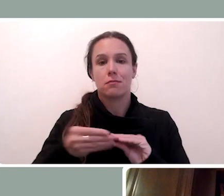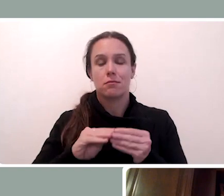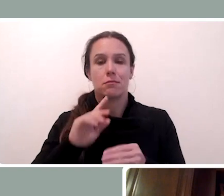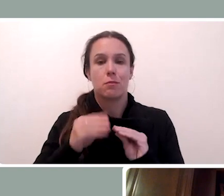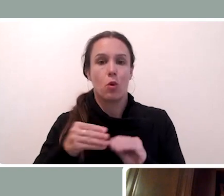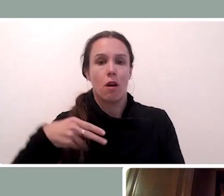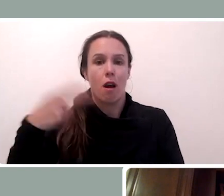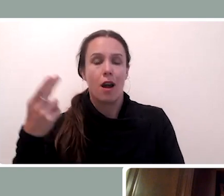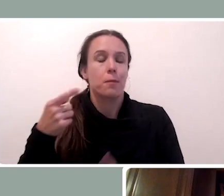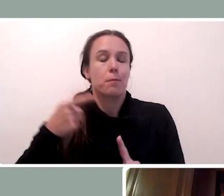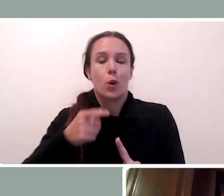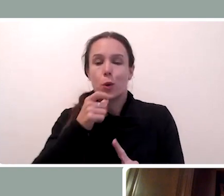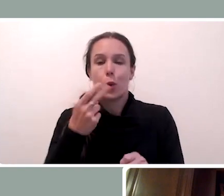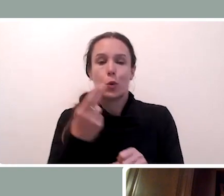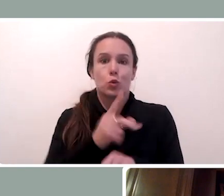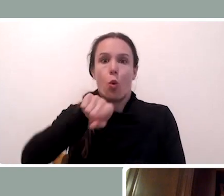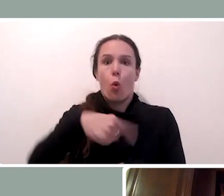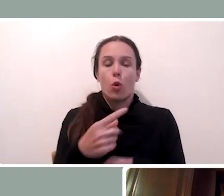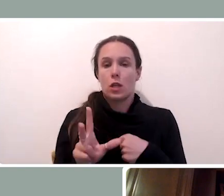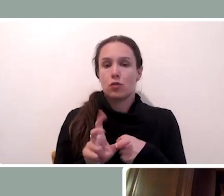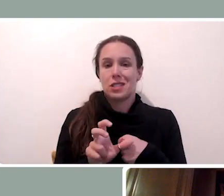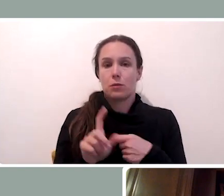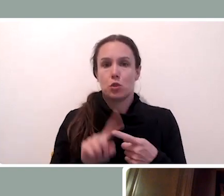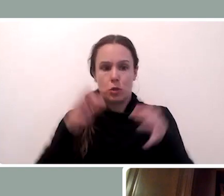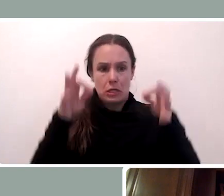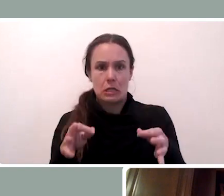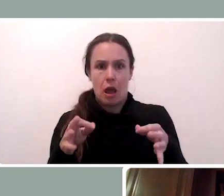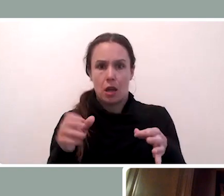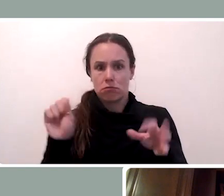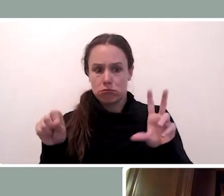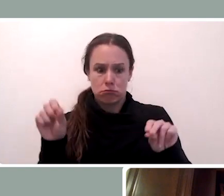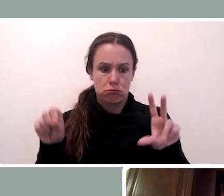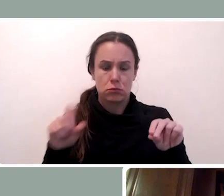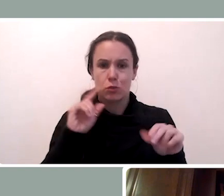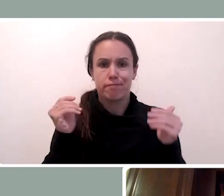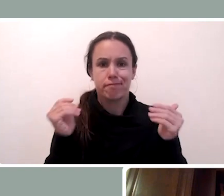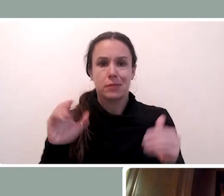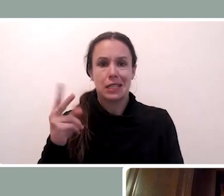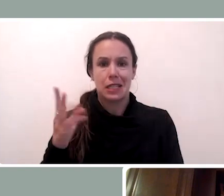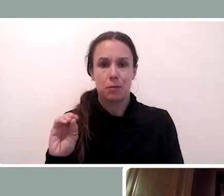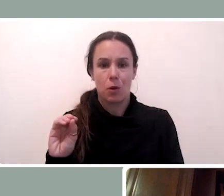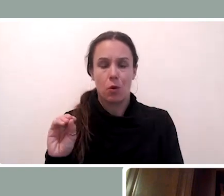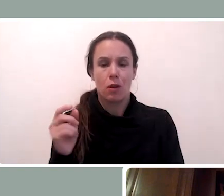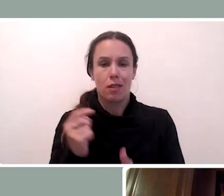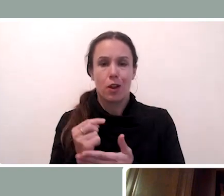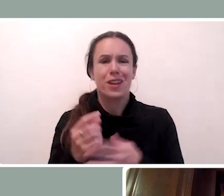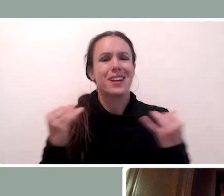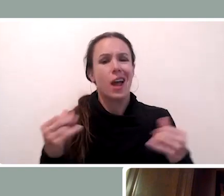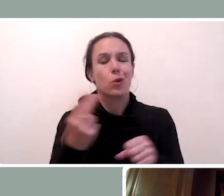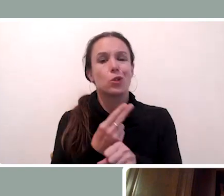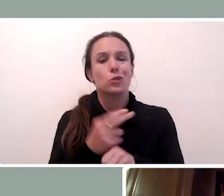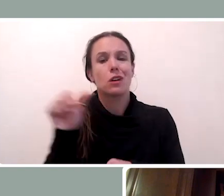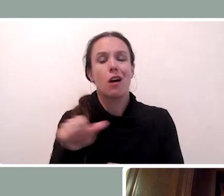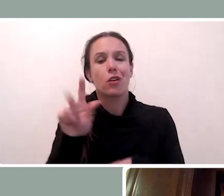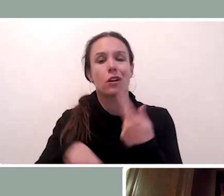use the receptors just by themselves to decide chemotherapy or not. That is, like, in this day and age, you will use tests like oncotype, you will use tests